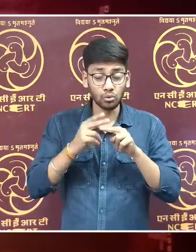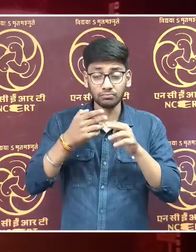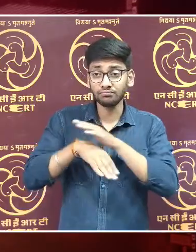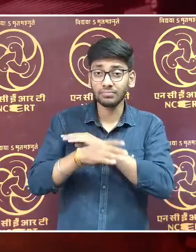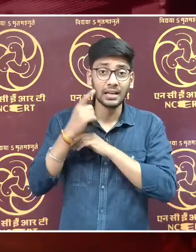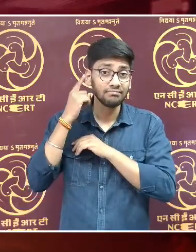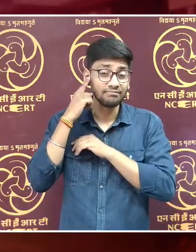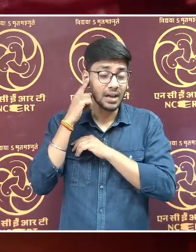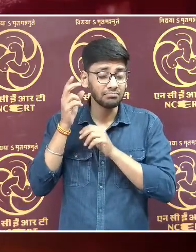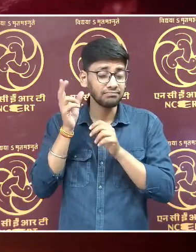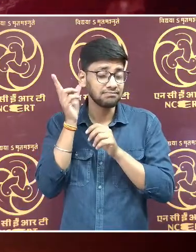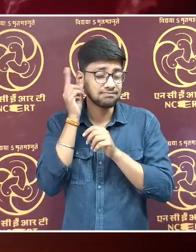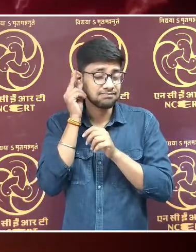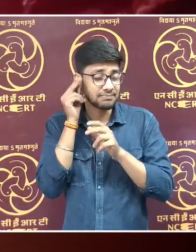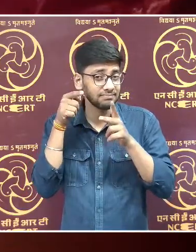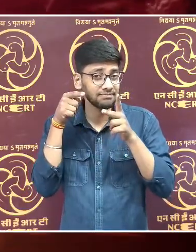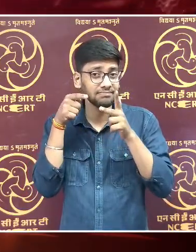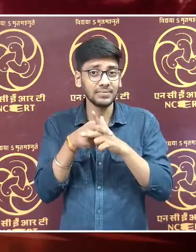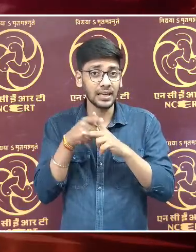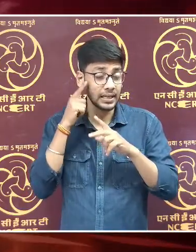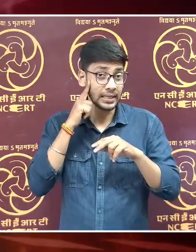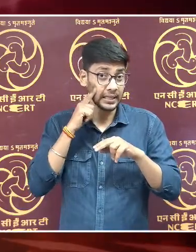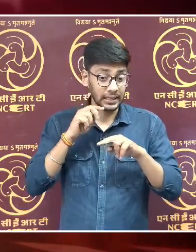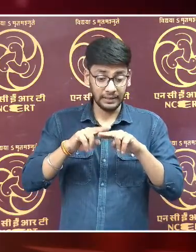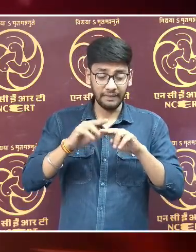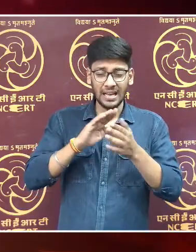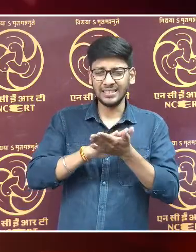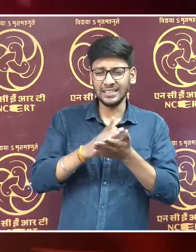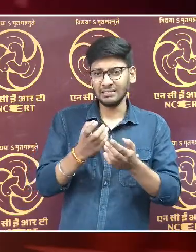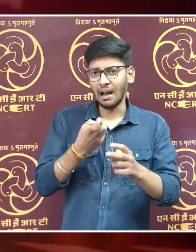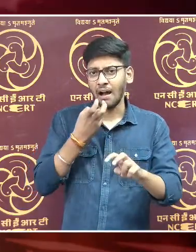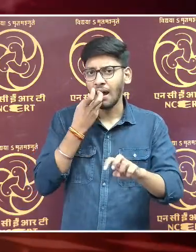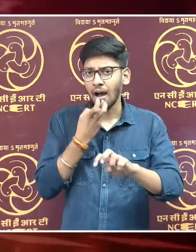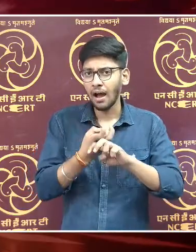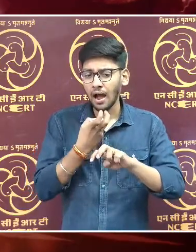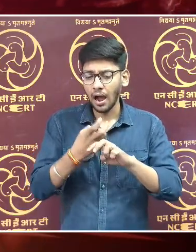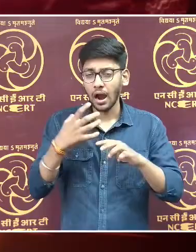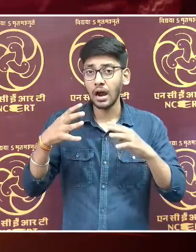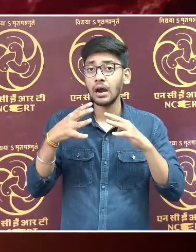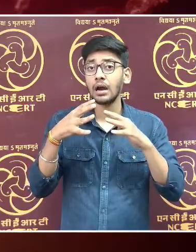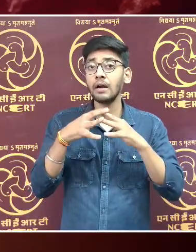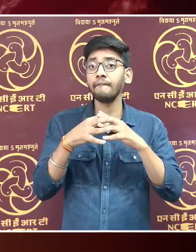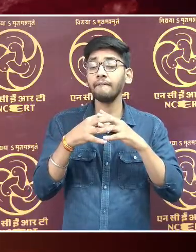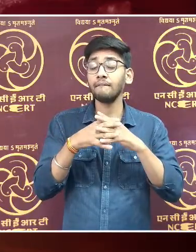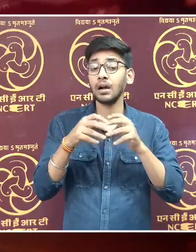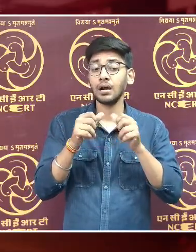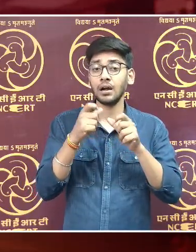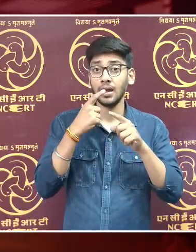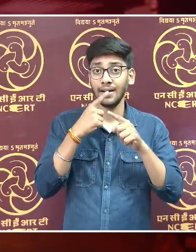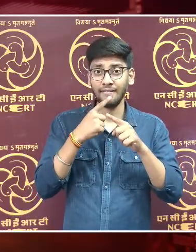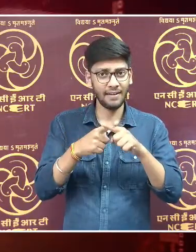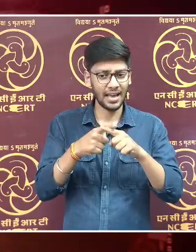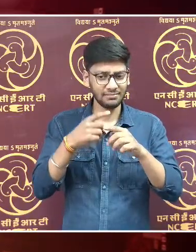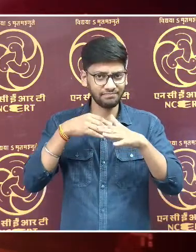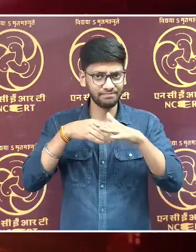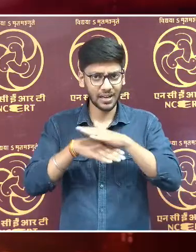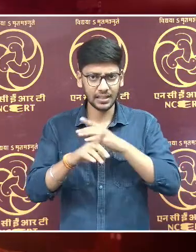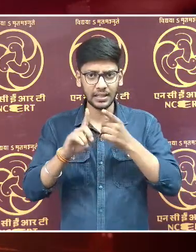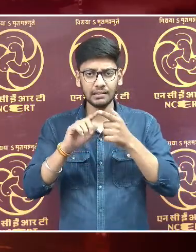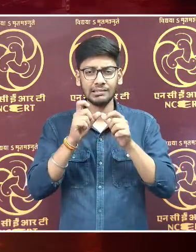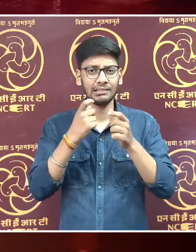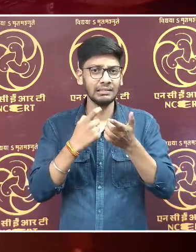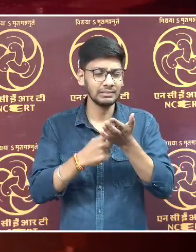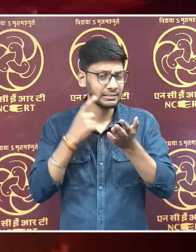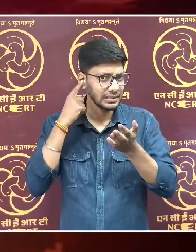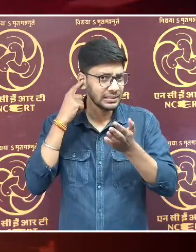you can see here, the hard wax is getting accumulated. The sound passes through this. When there is some blockage here, you can it will not allow